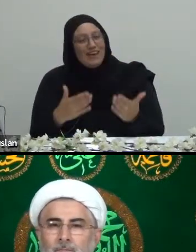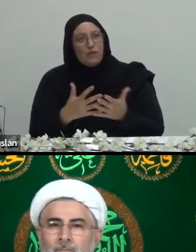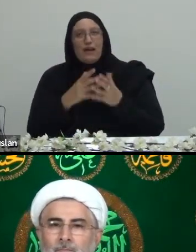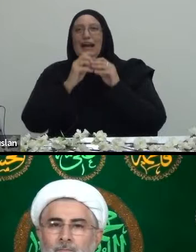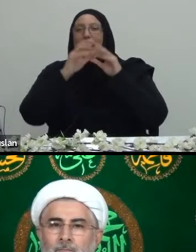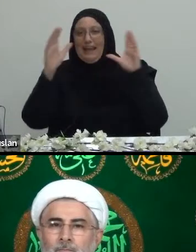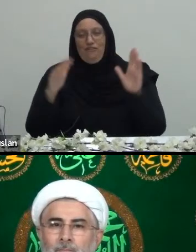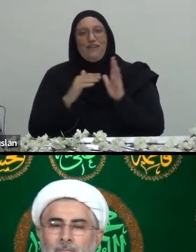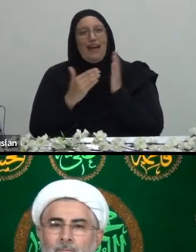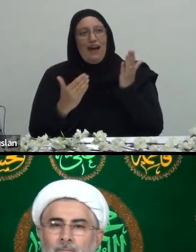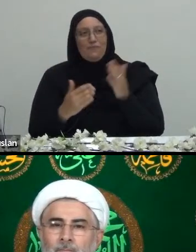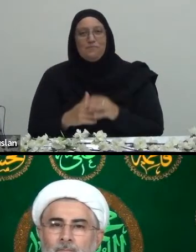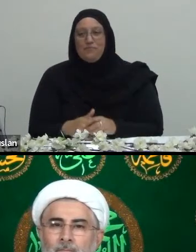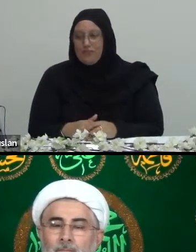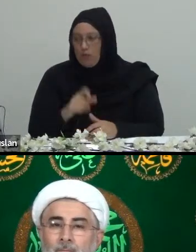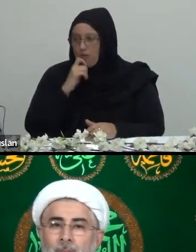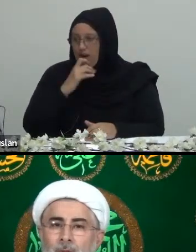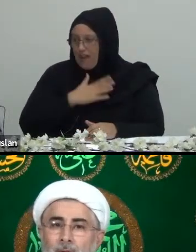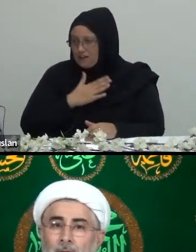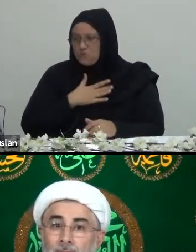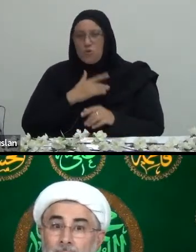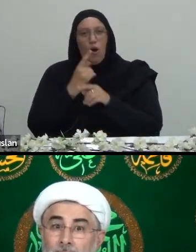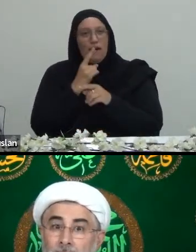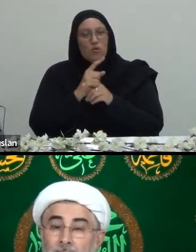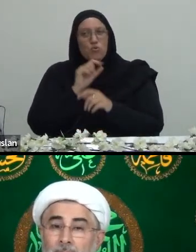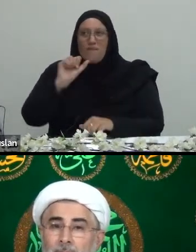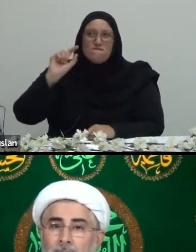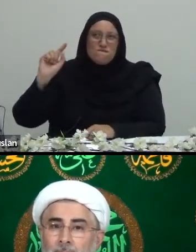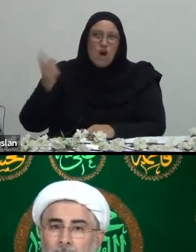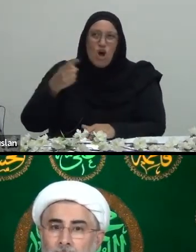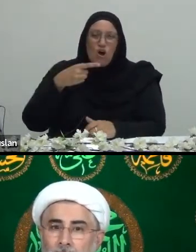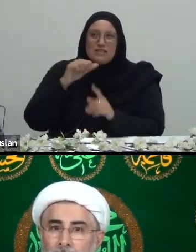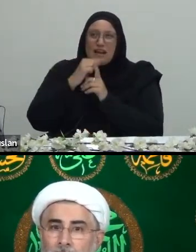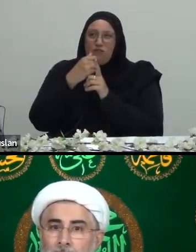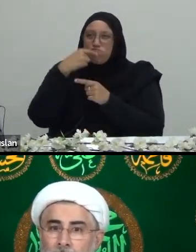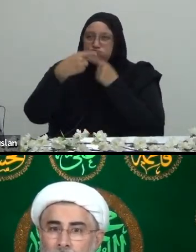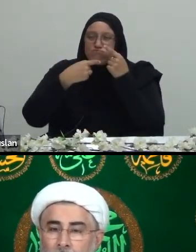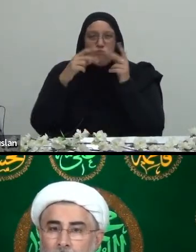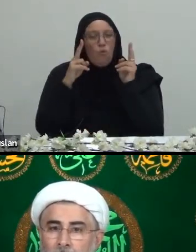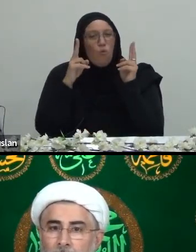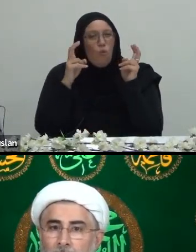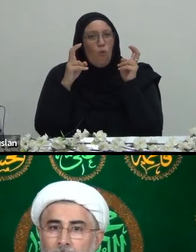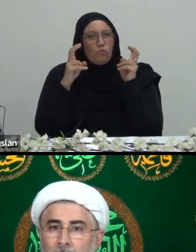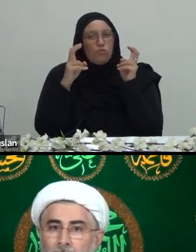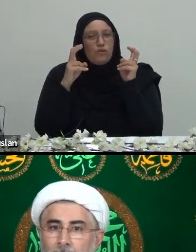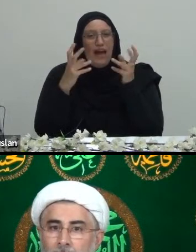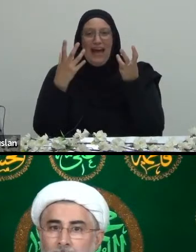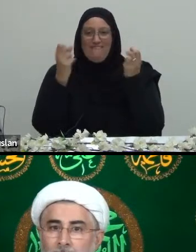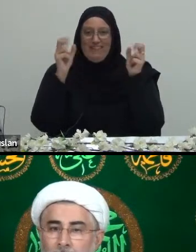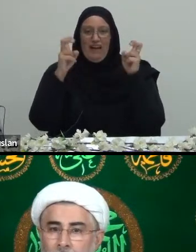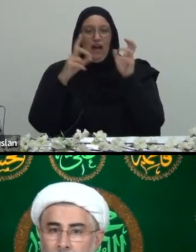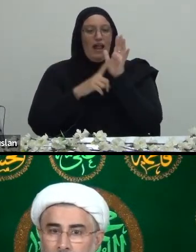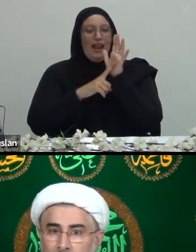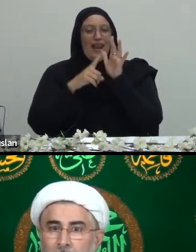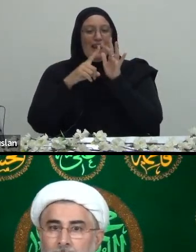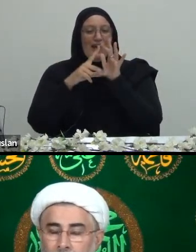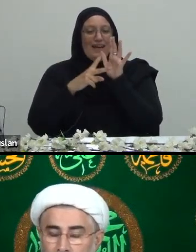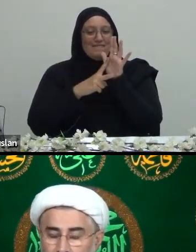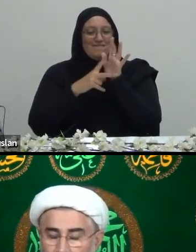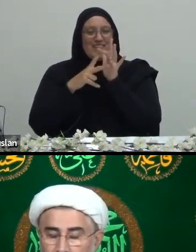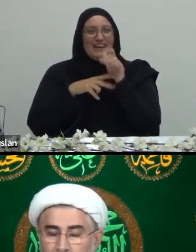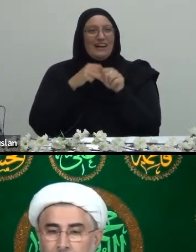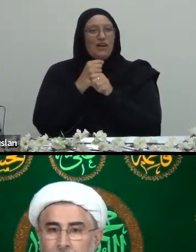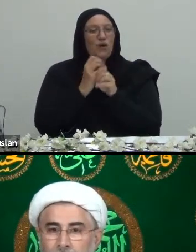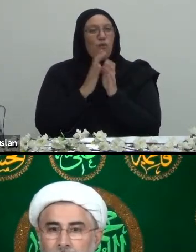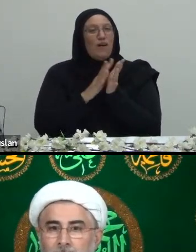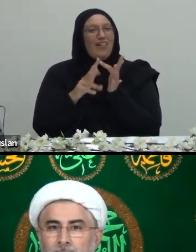If I can just comment, the first scenario that you described, I think, is commonly referred to as having a living will, where you gather your descendants